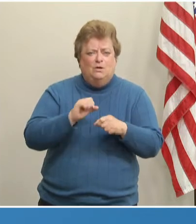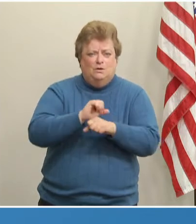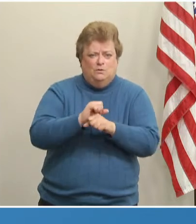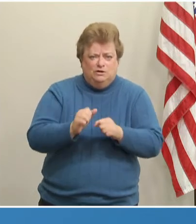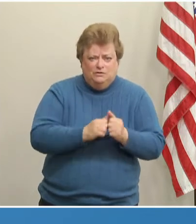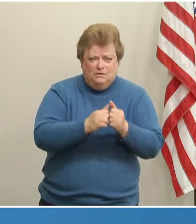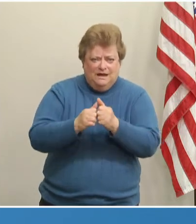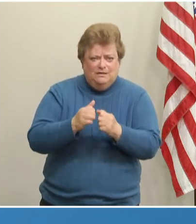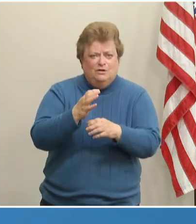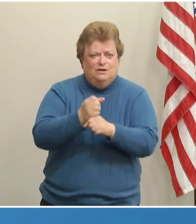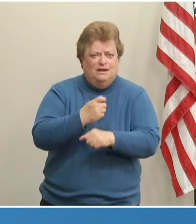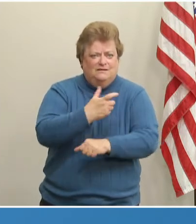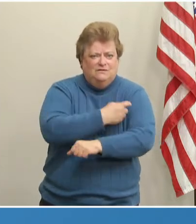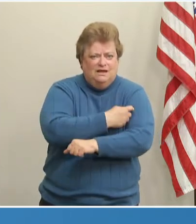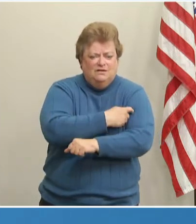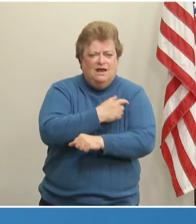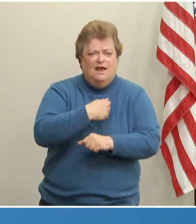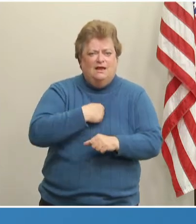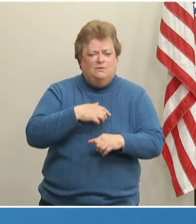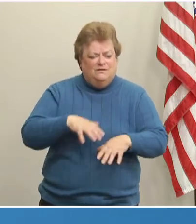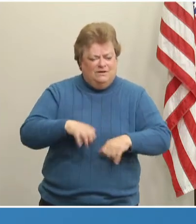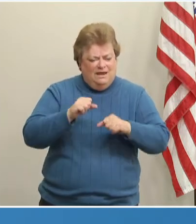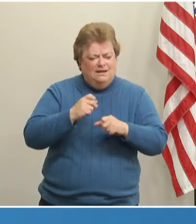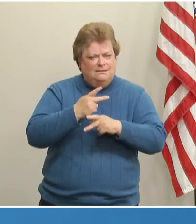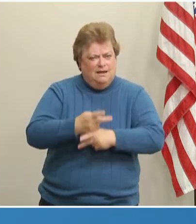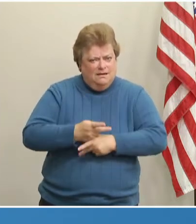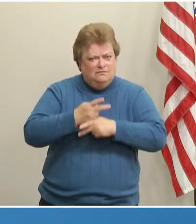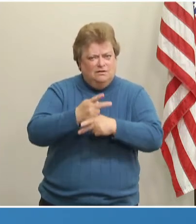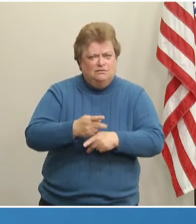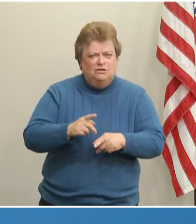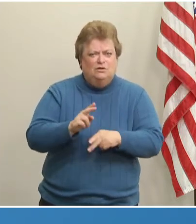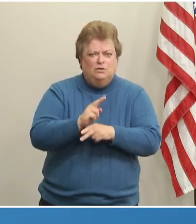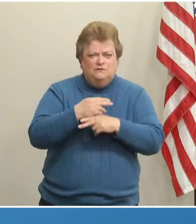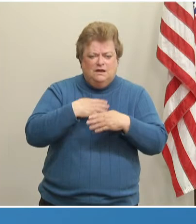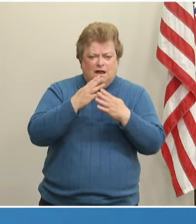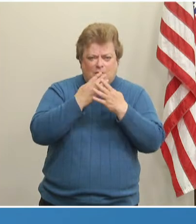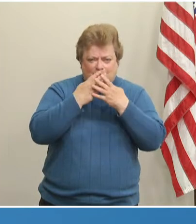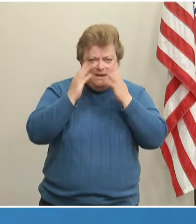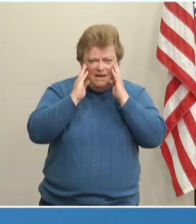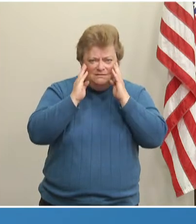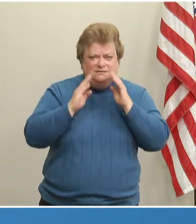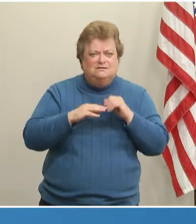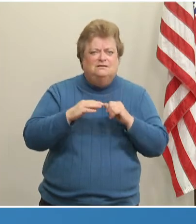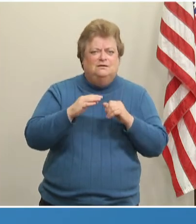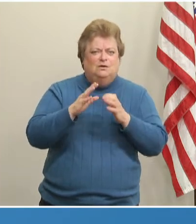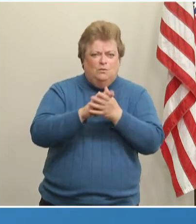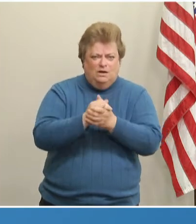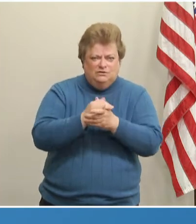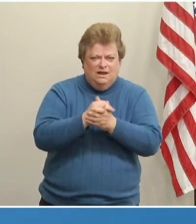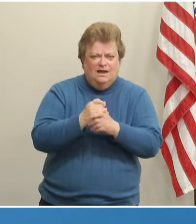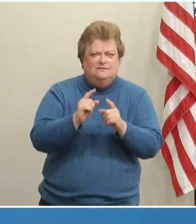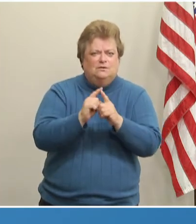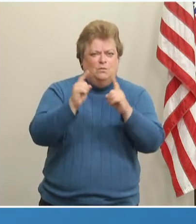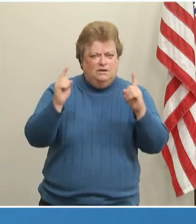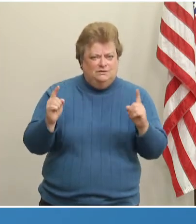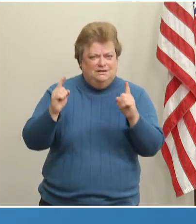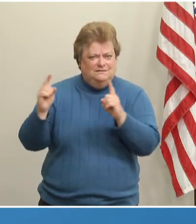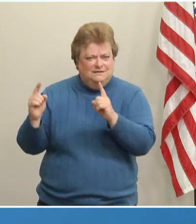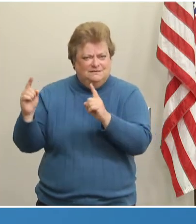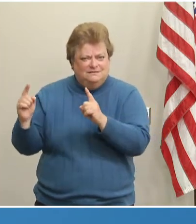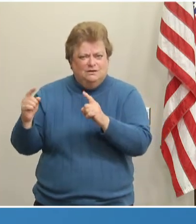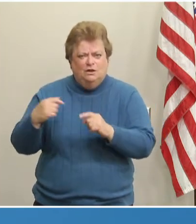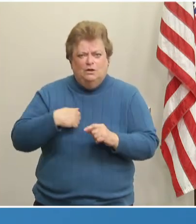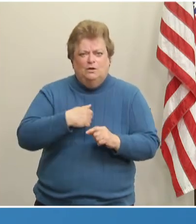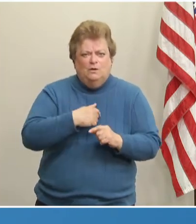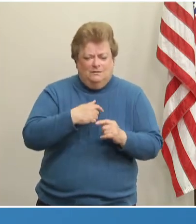vaccinated and the common sense precautions we've taken together, wearing masks, washing our hands, and watching our distance from one another, they